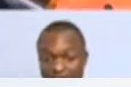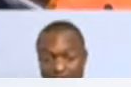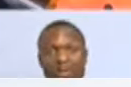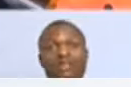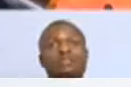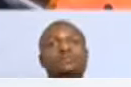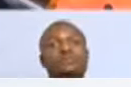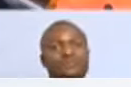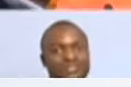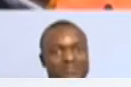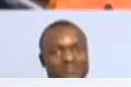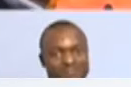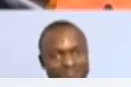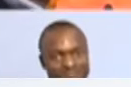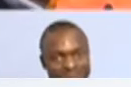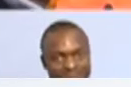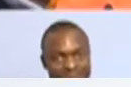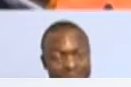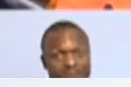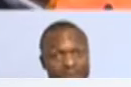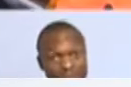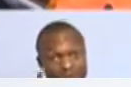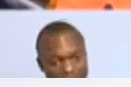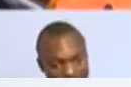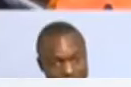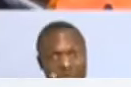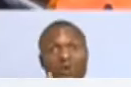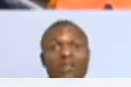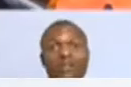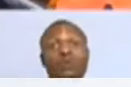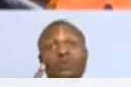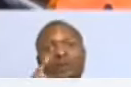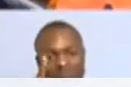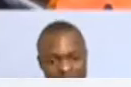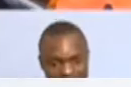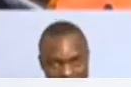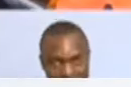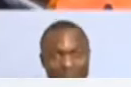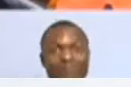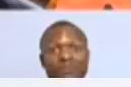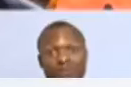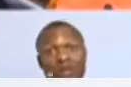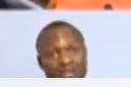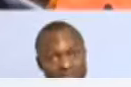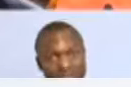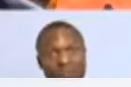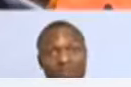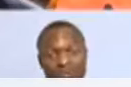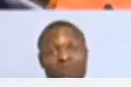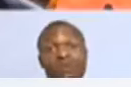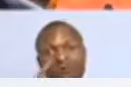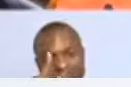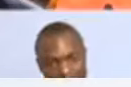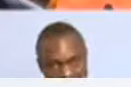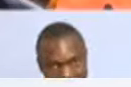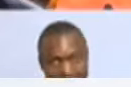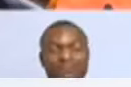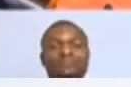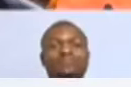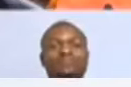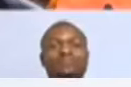country. One Zambia, one nation, one people. One Zambia, one nation, one people.